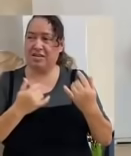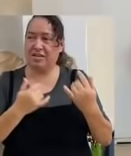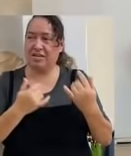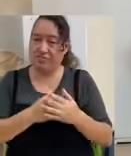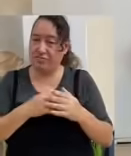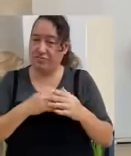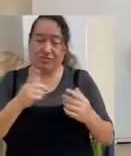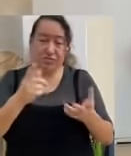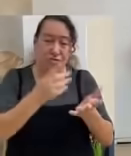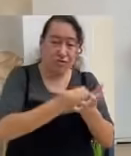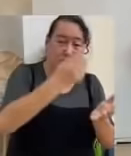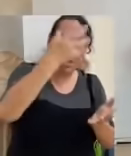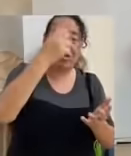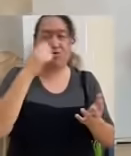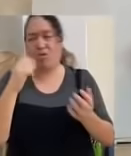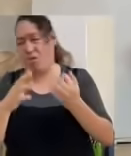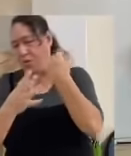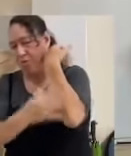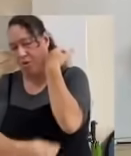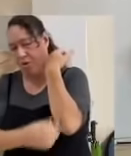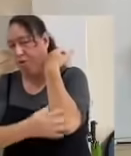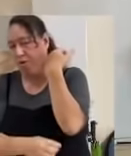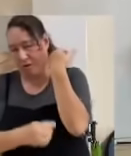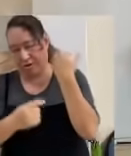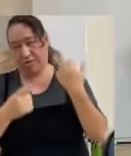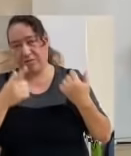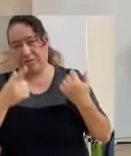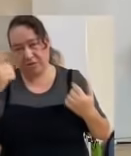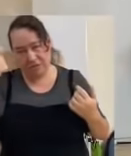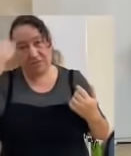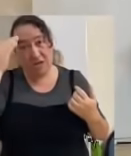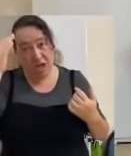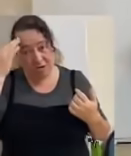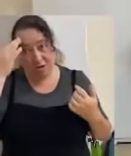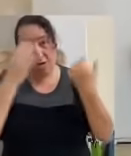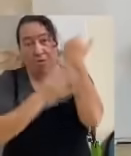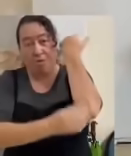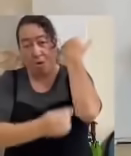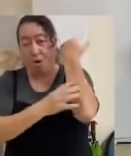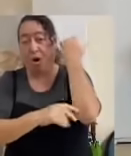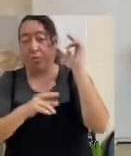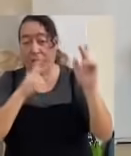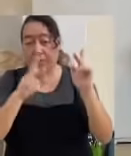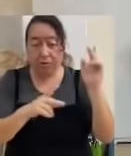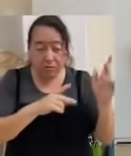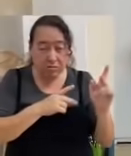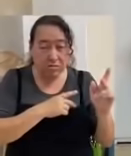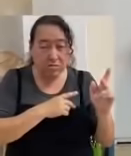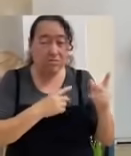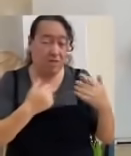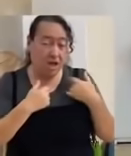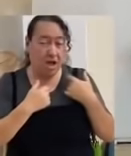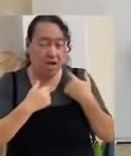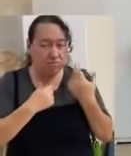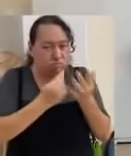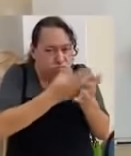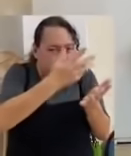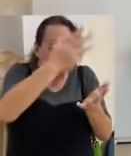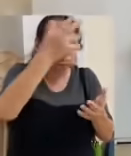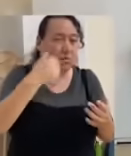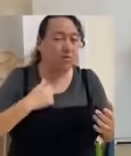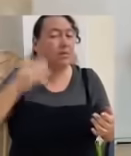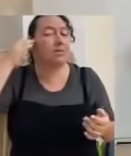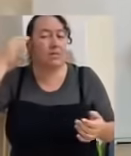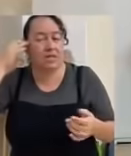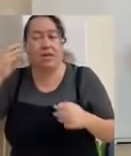rich or poor. Because I know poor people that are very rich. And I know rich people that